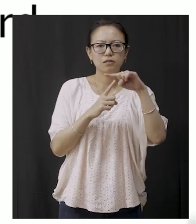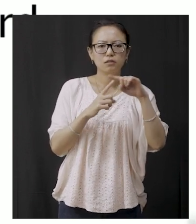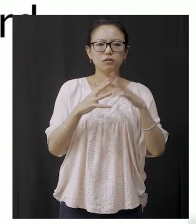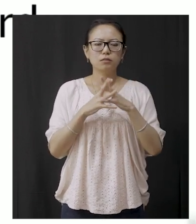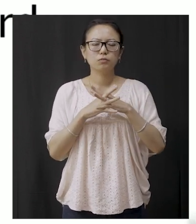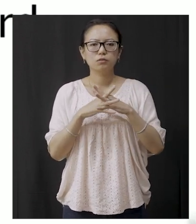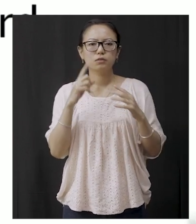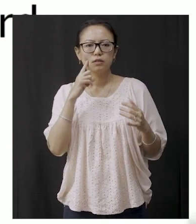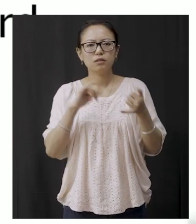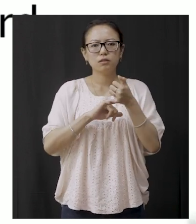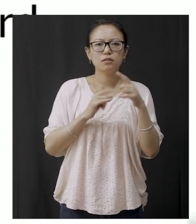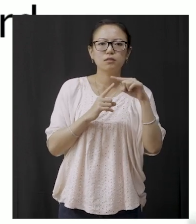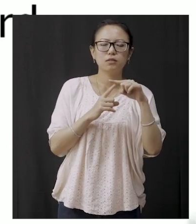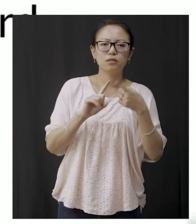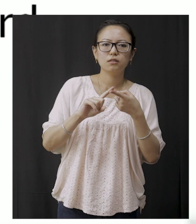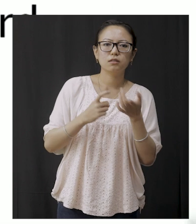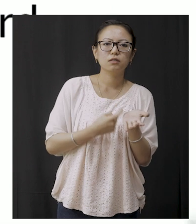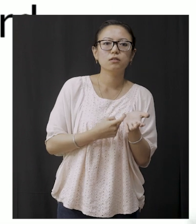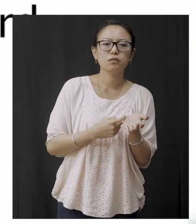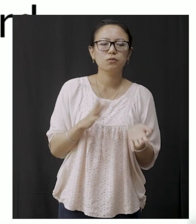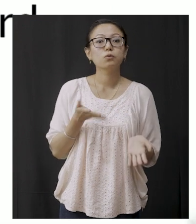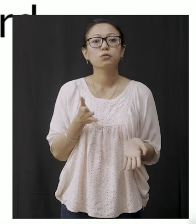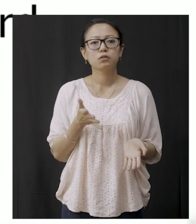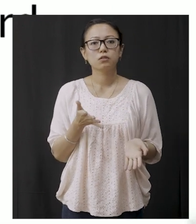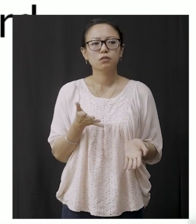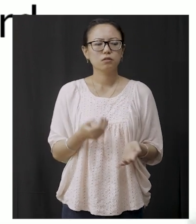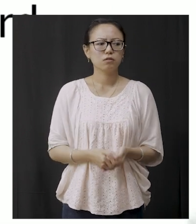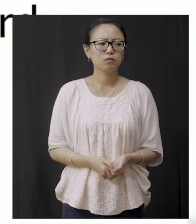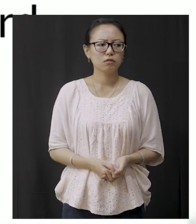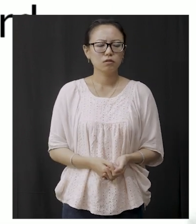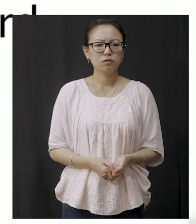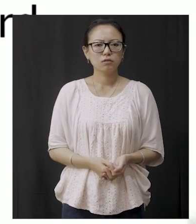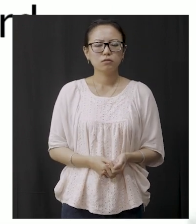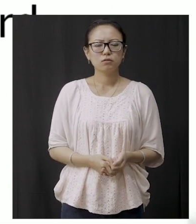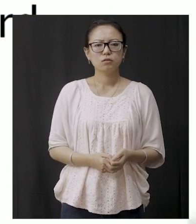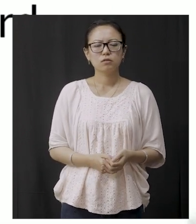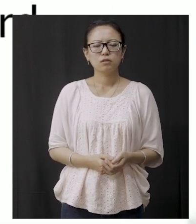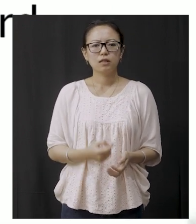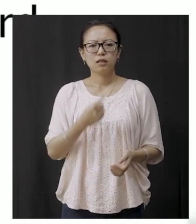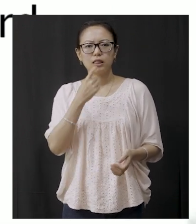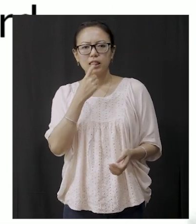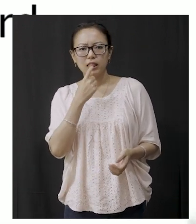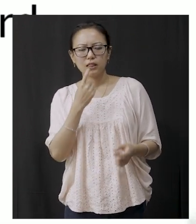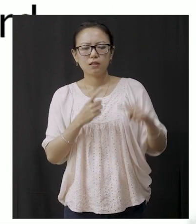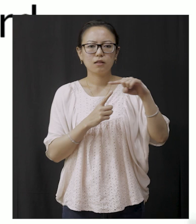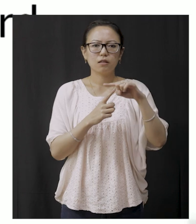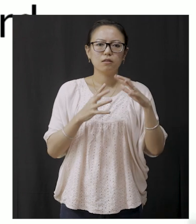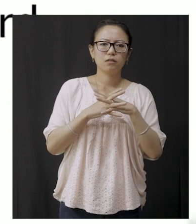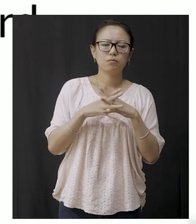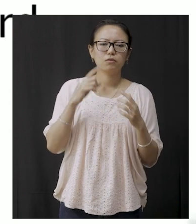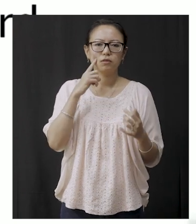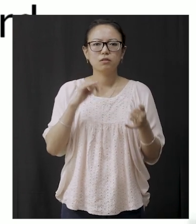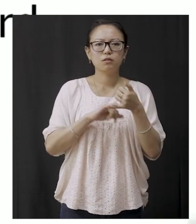Here, I've given the definition of a tongue twister. Shall we all read together? Tongue twister are a